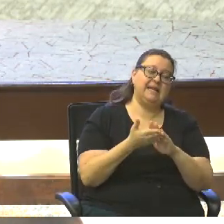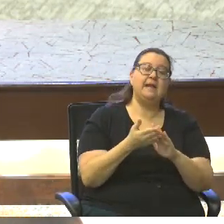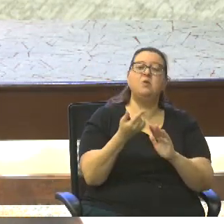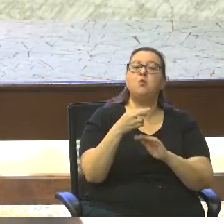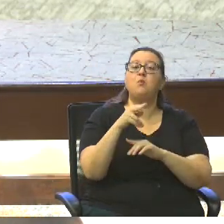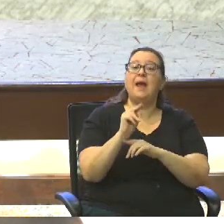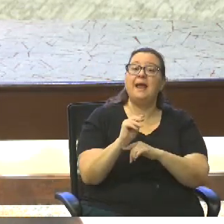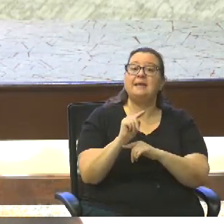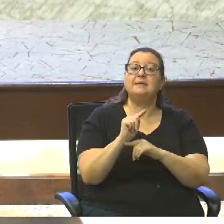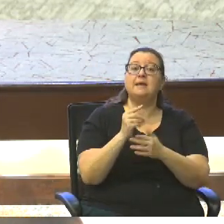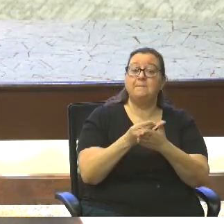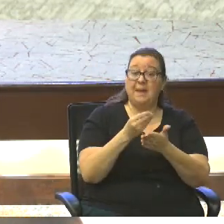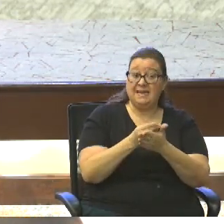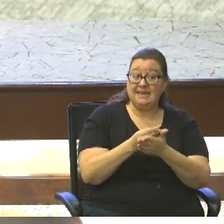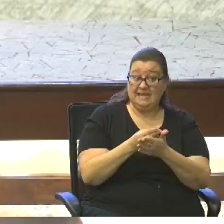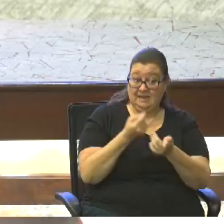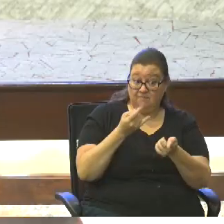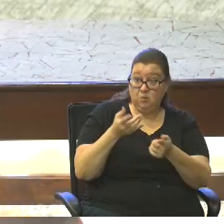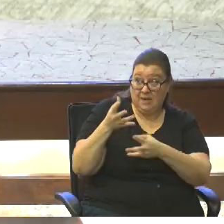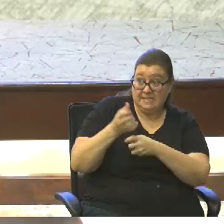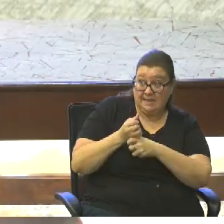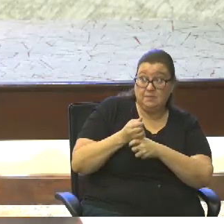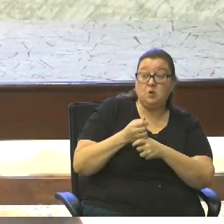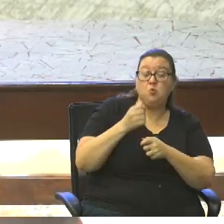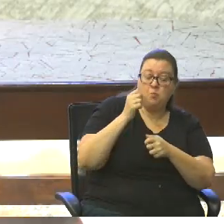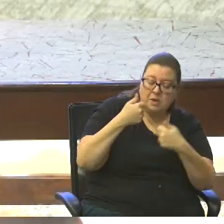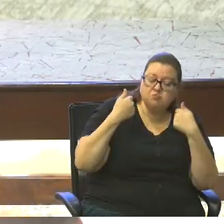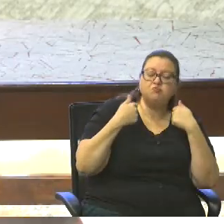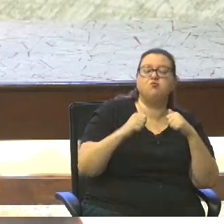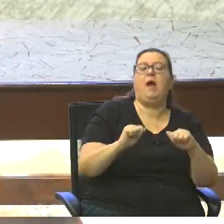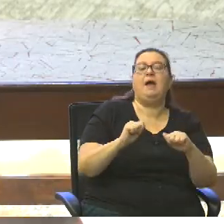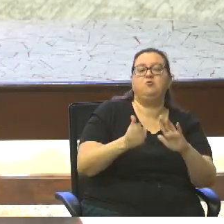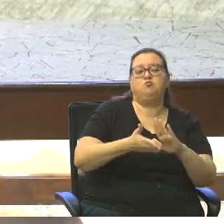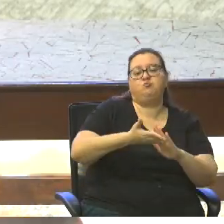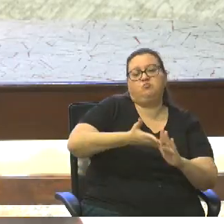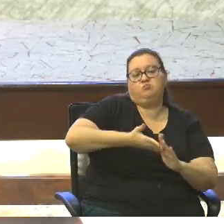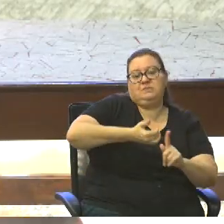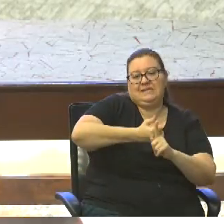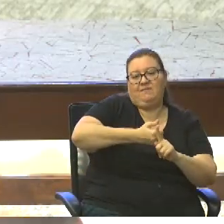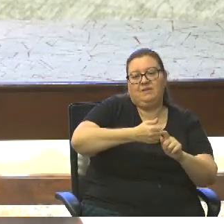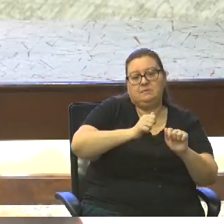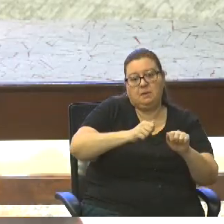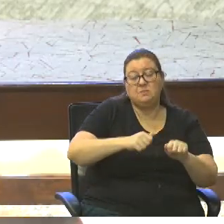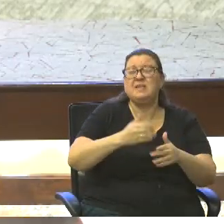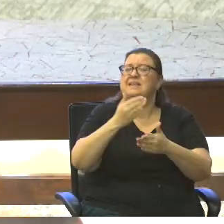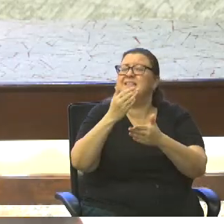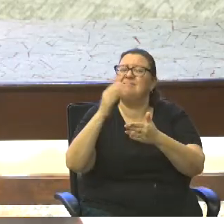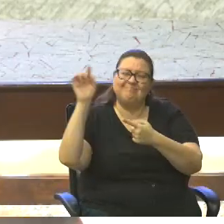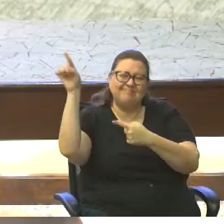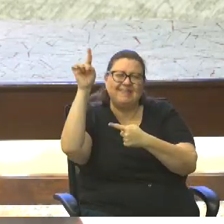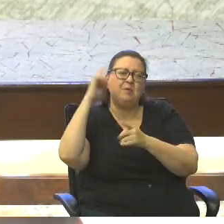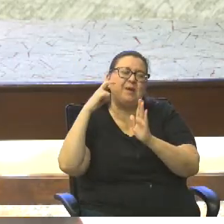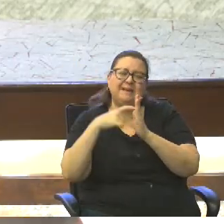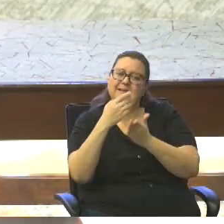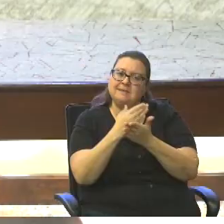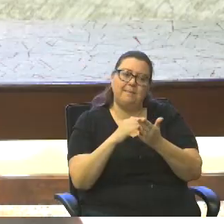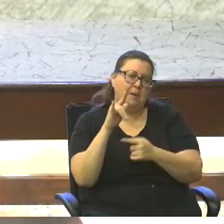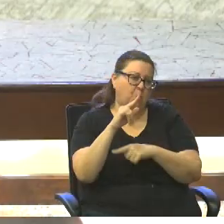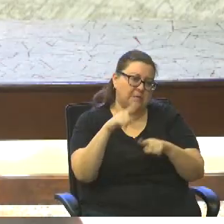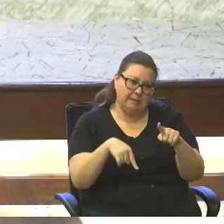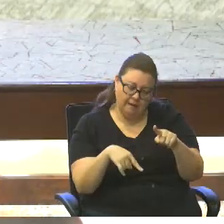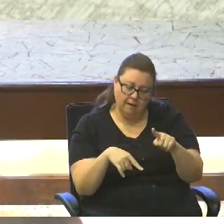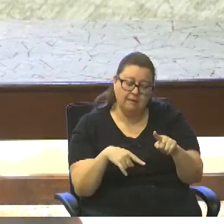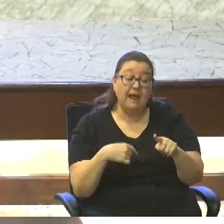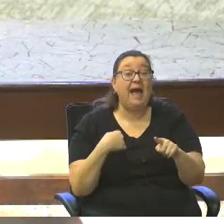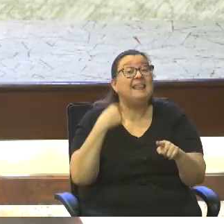the actions necessary to be as self-sustaining as possible. But the FAA recognizes that's not possible for some airports. I believe